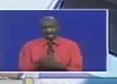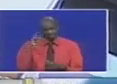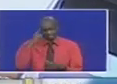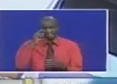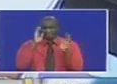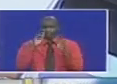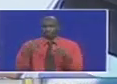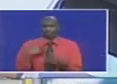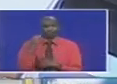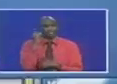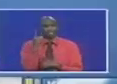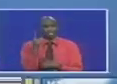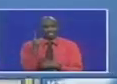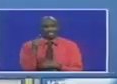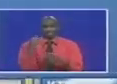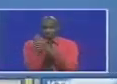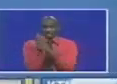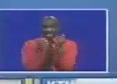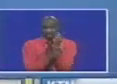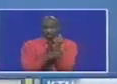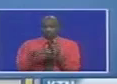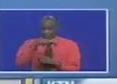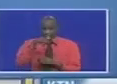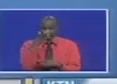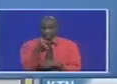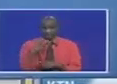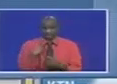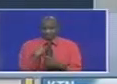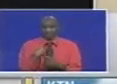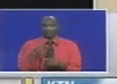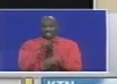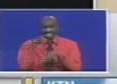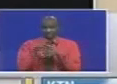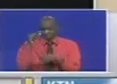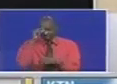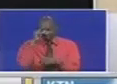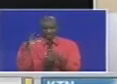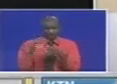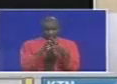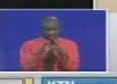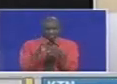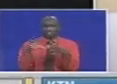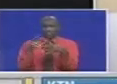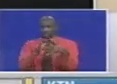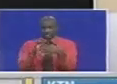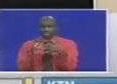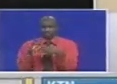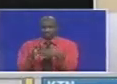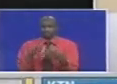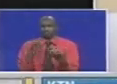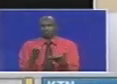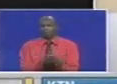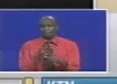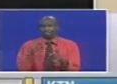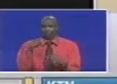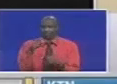have to understand the geographical location where we work. So, of course, with the national government, we're coordinating, we're ensuring there's standardization. But in